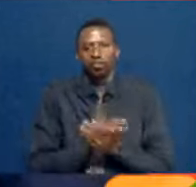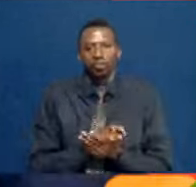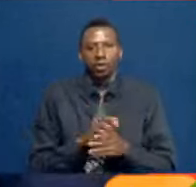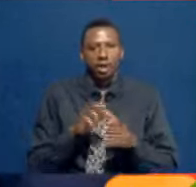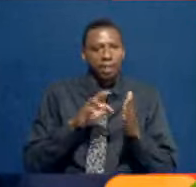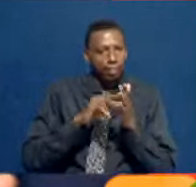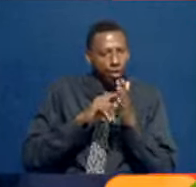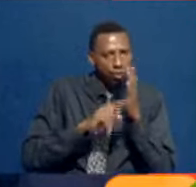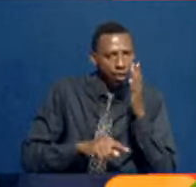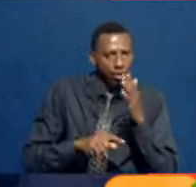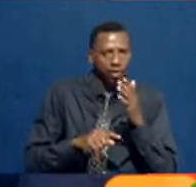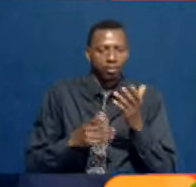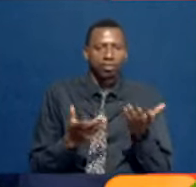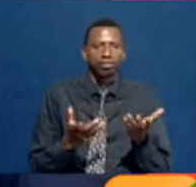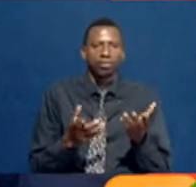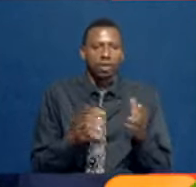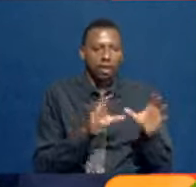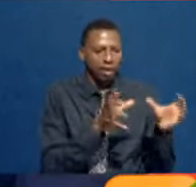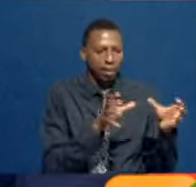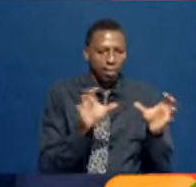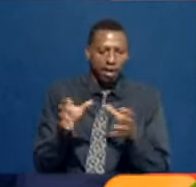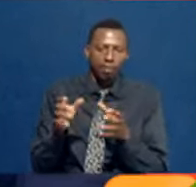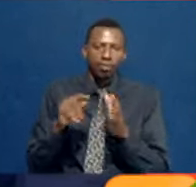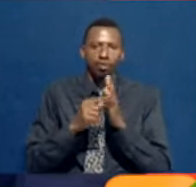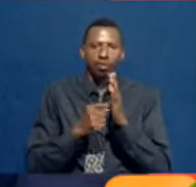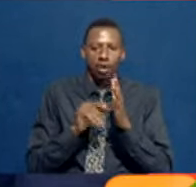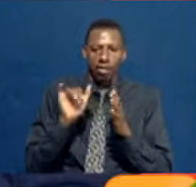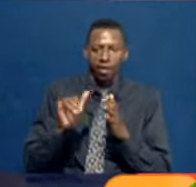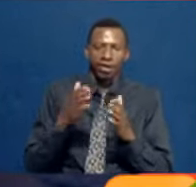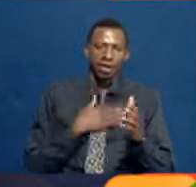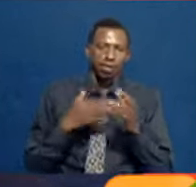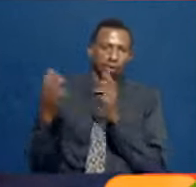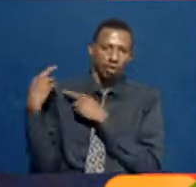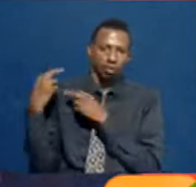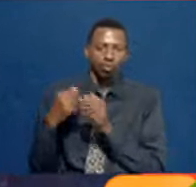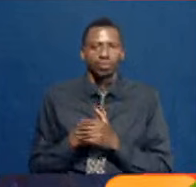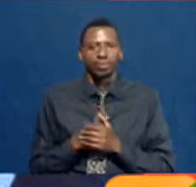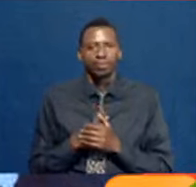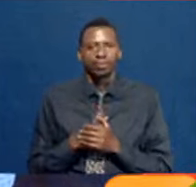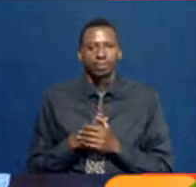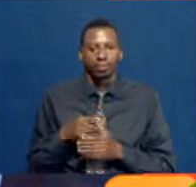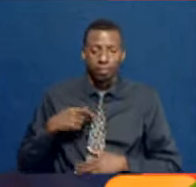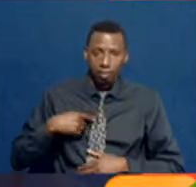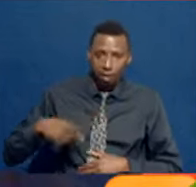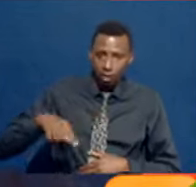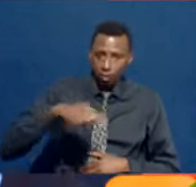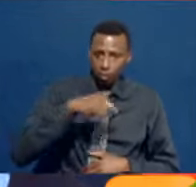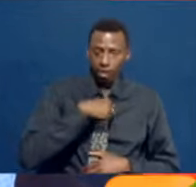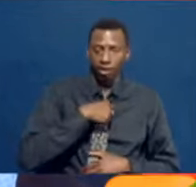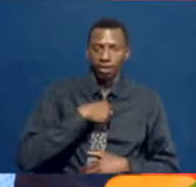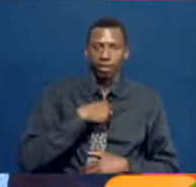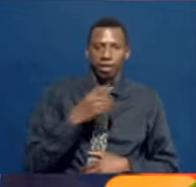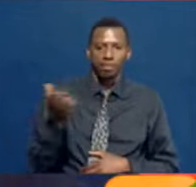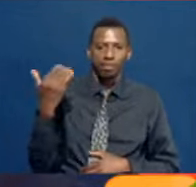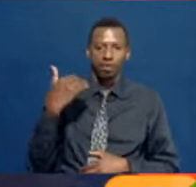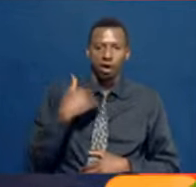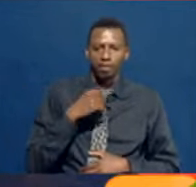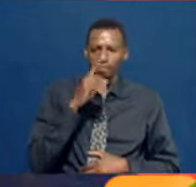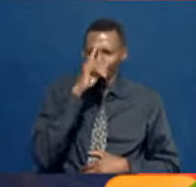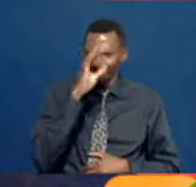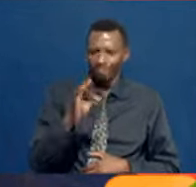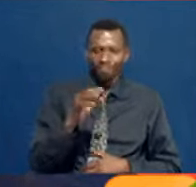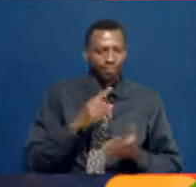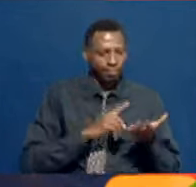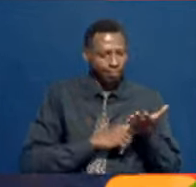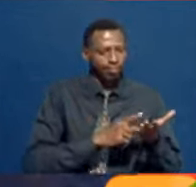basically classification of content, and that's our mandate. So we held an intensive discussion